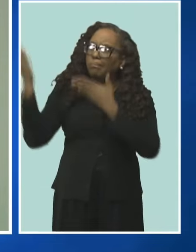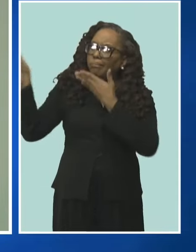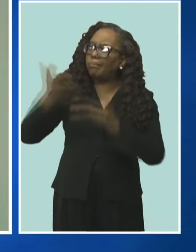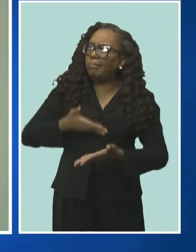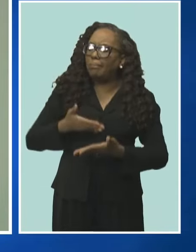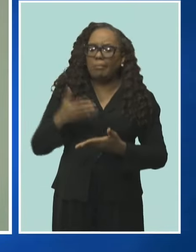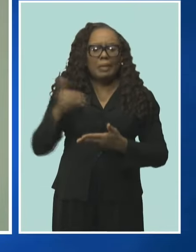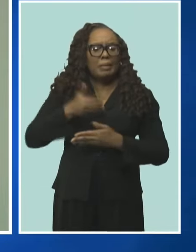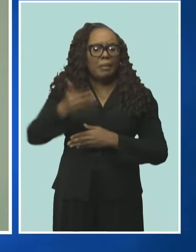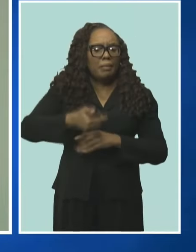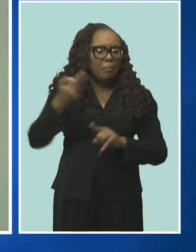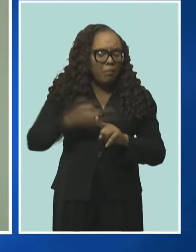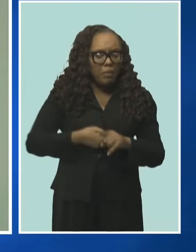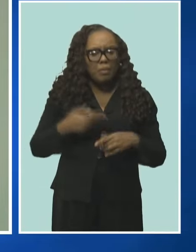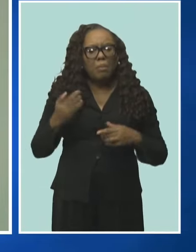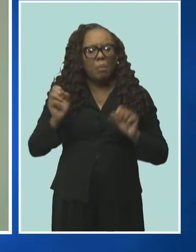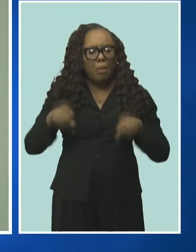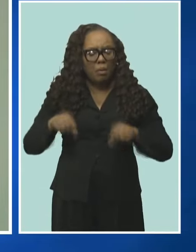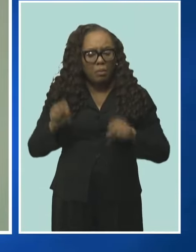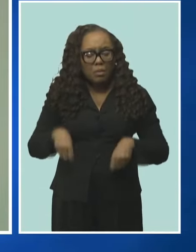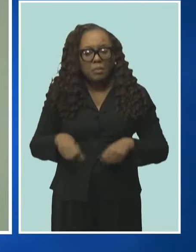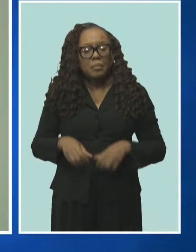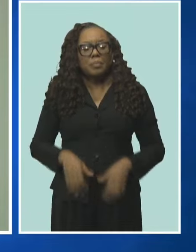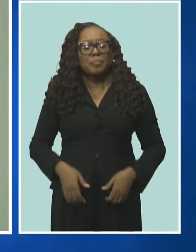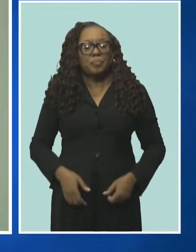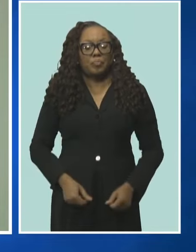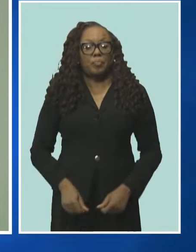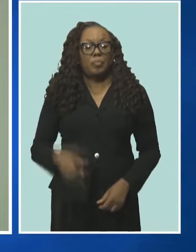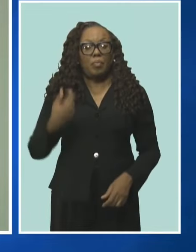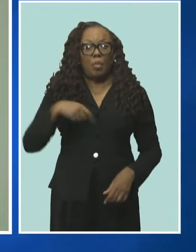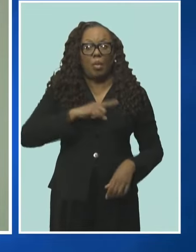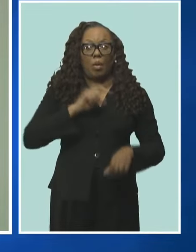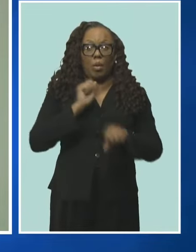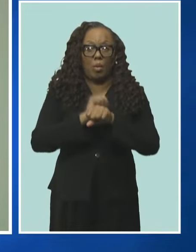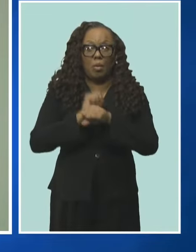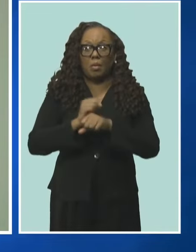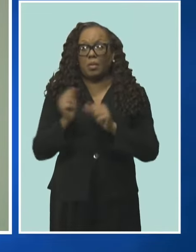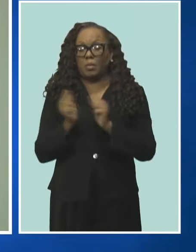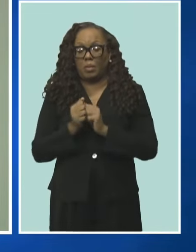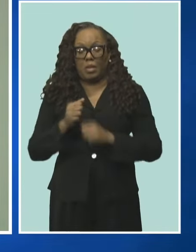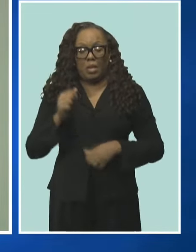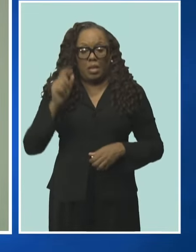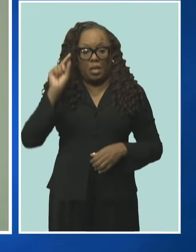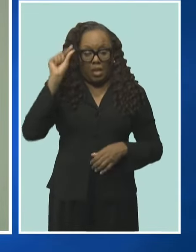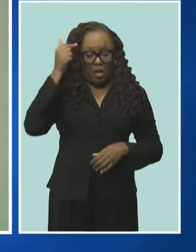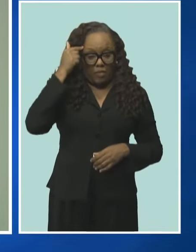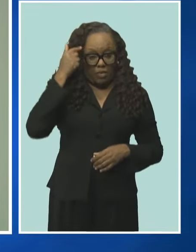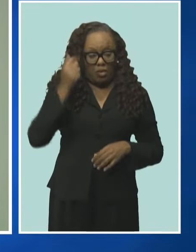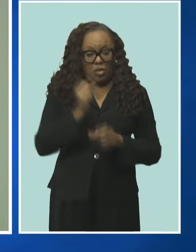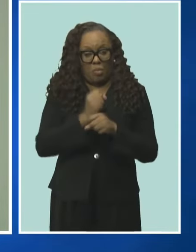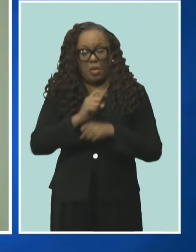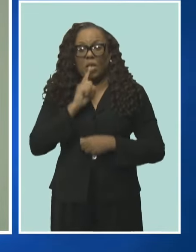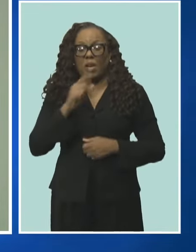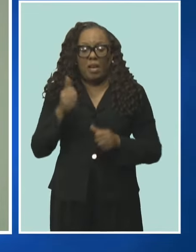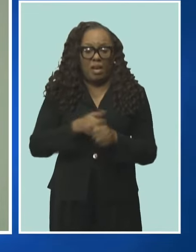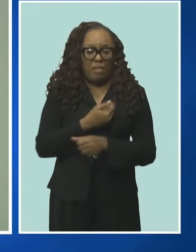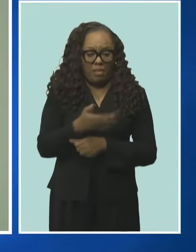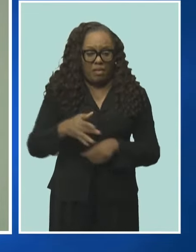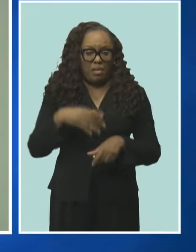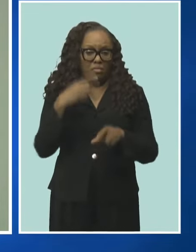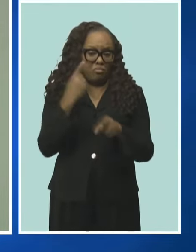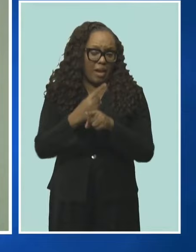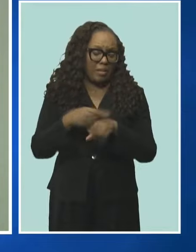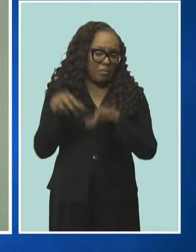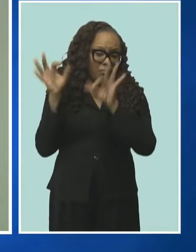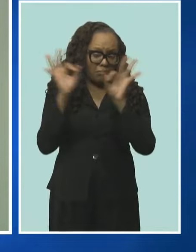As it relates to personnel, we are working with the government to get the personnel right. So although we have some challenges, we are